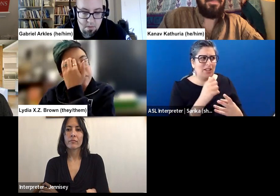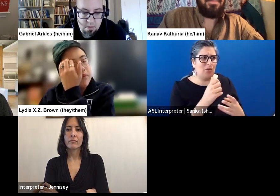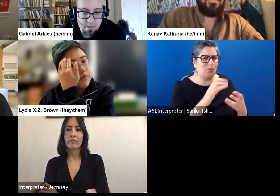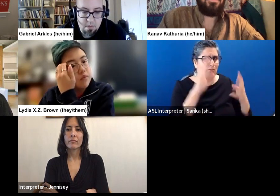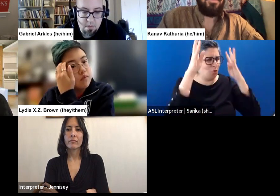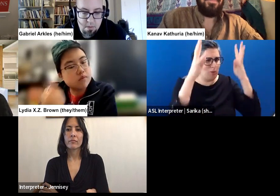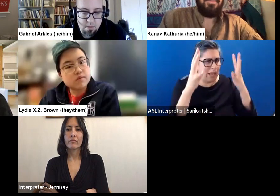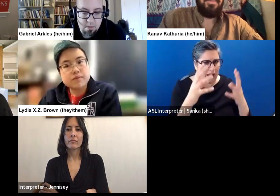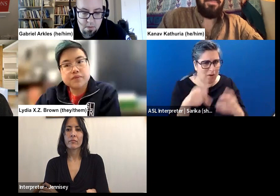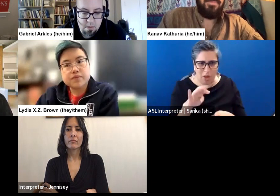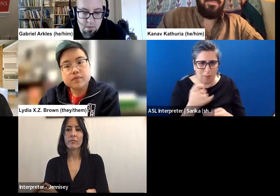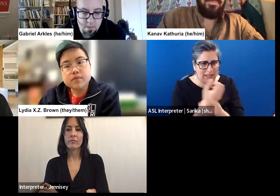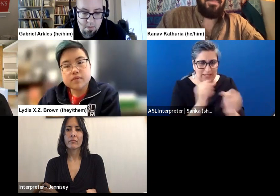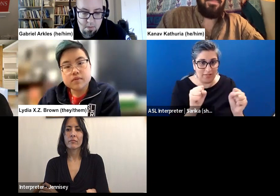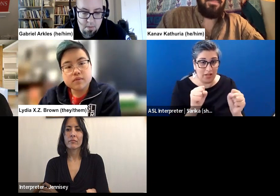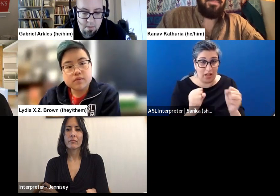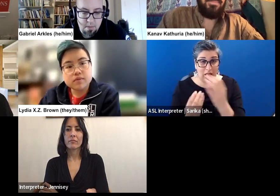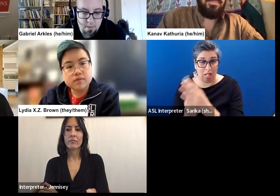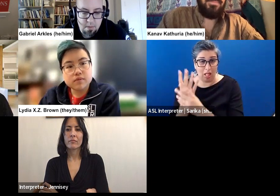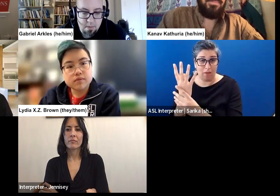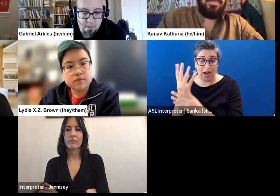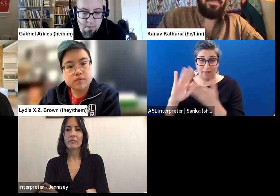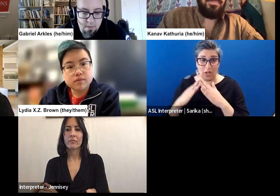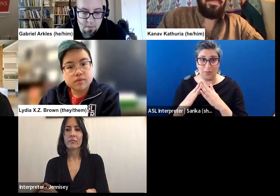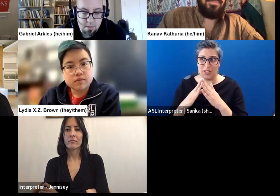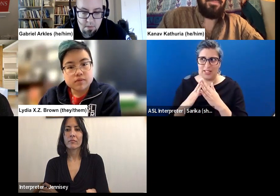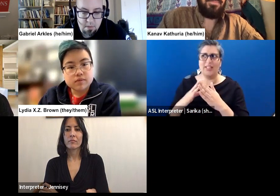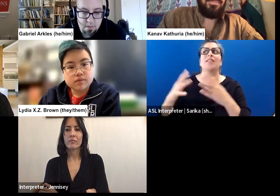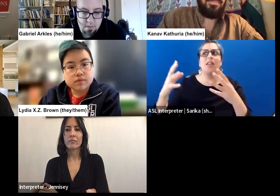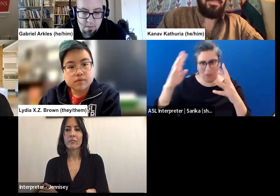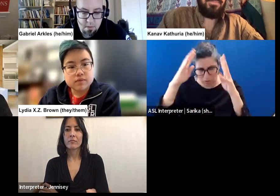it. Thriving communities create thriving people that create